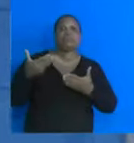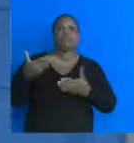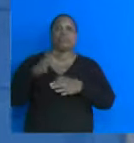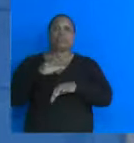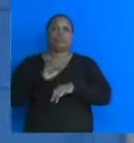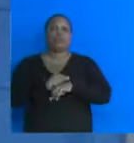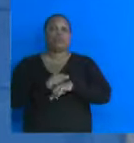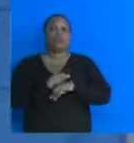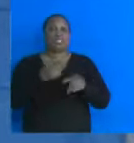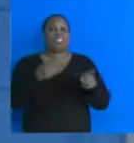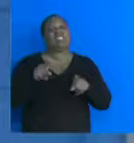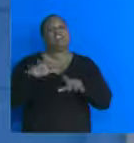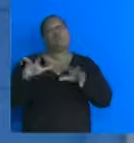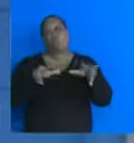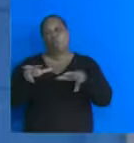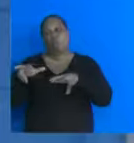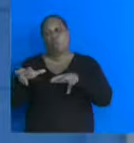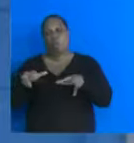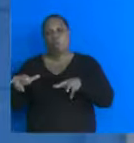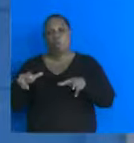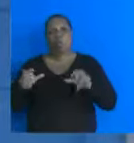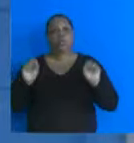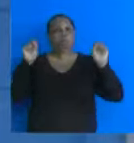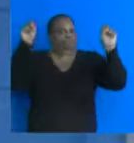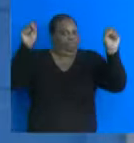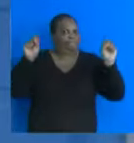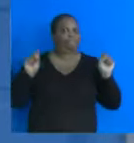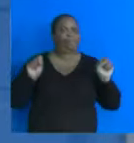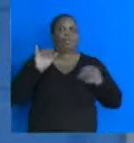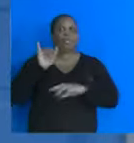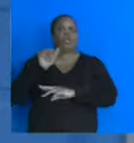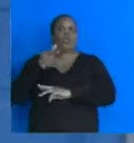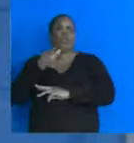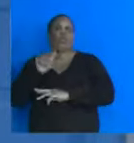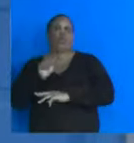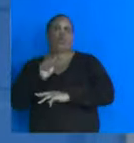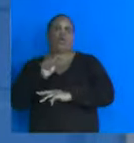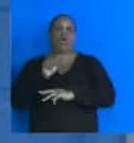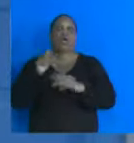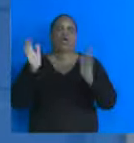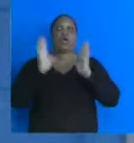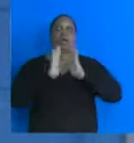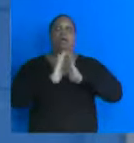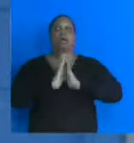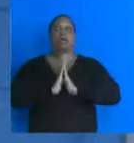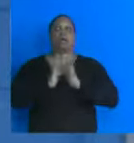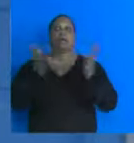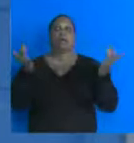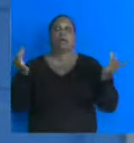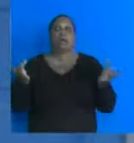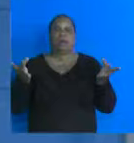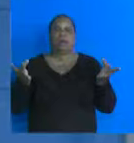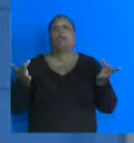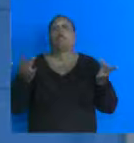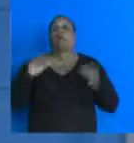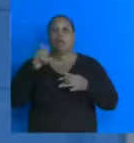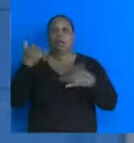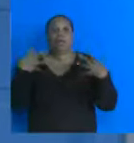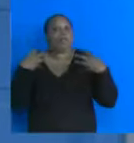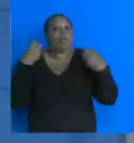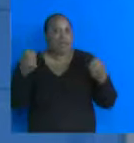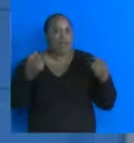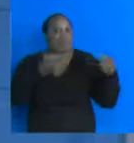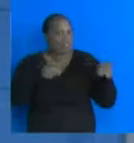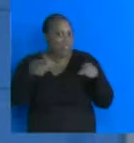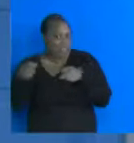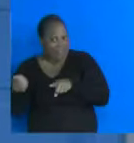activities such as walks, high-intensity training, yoga, and meditation classes, and other wellness activities. On